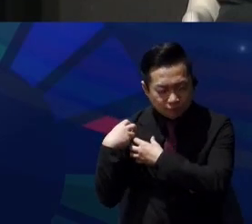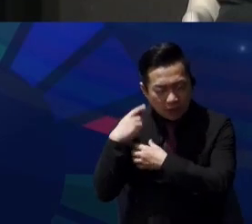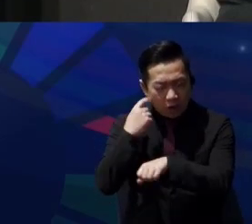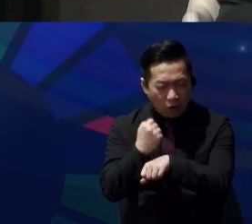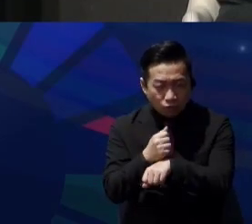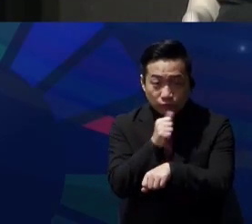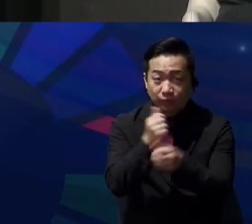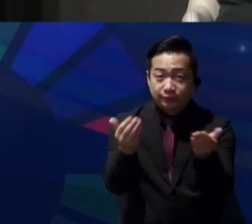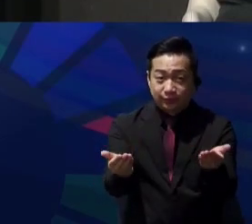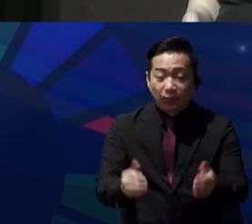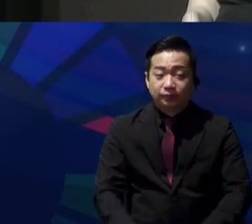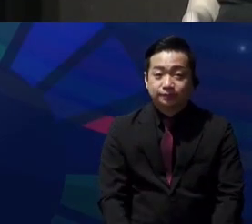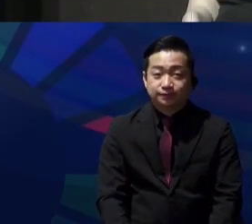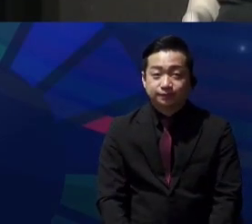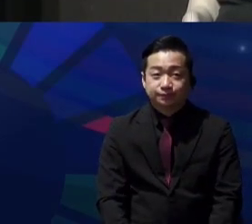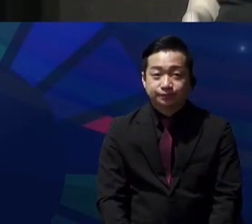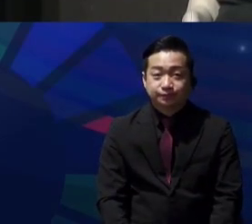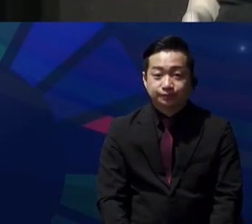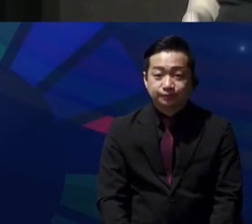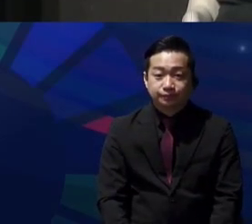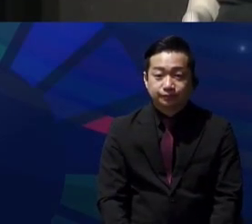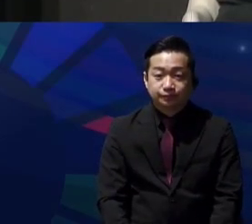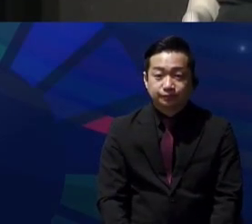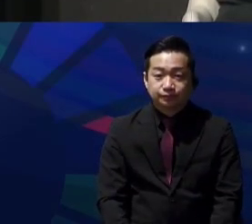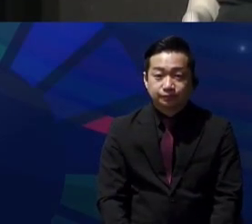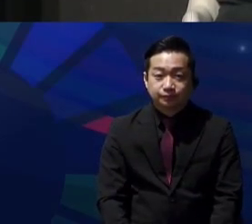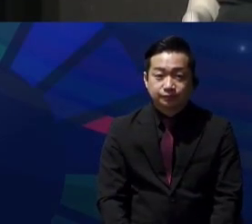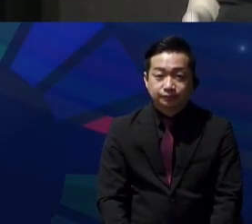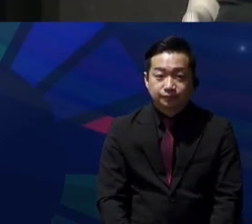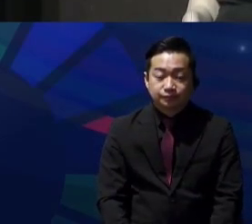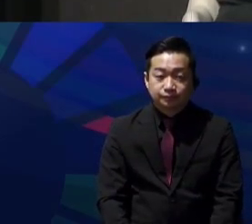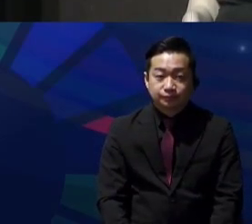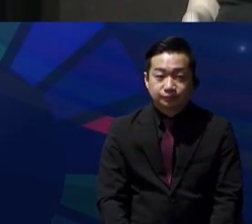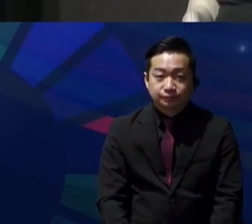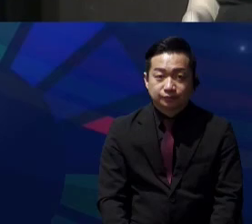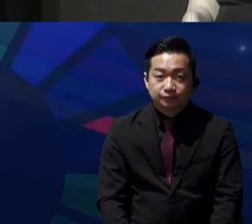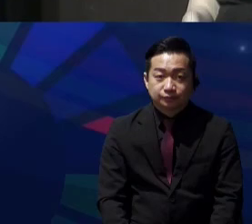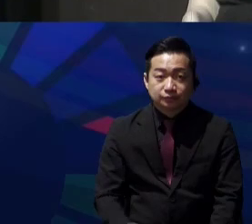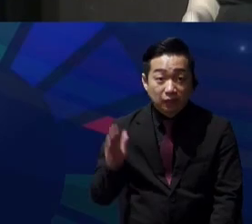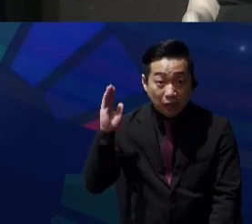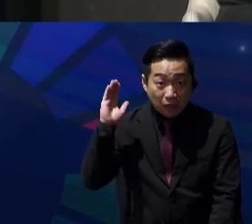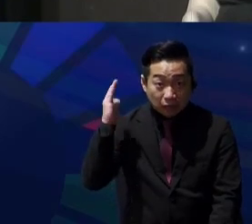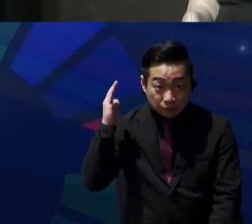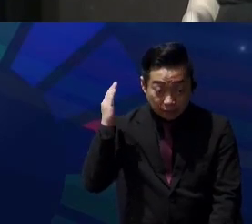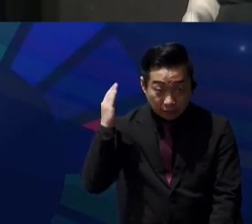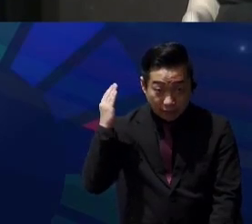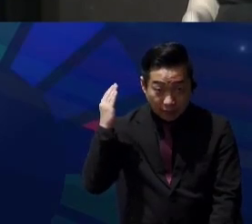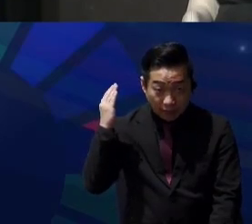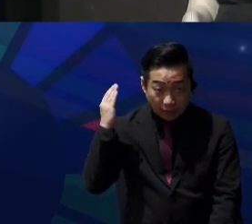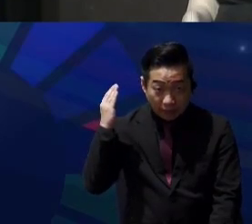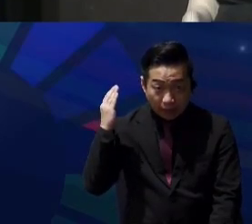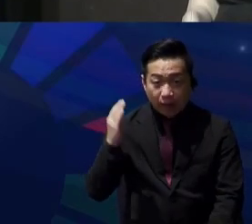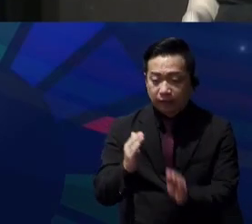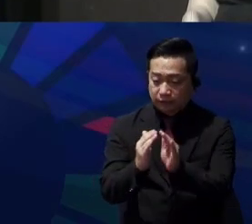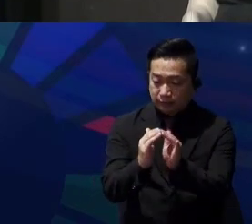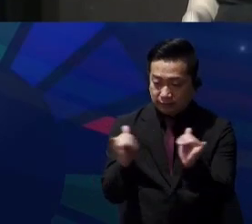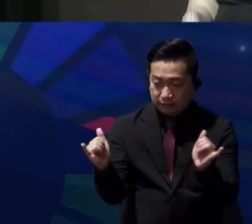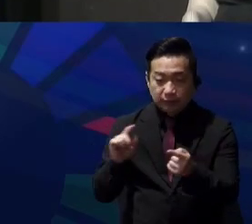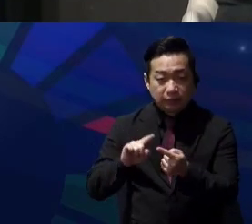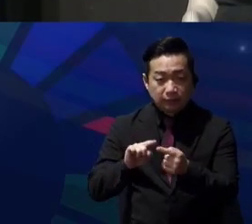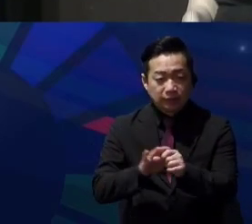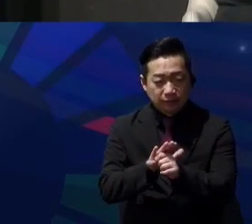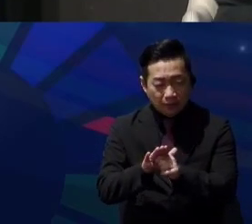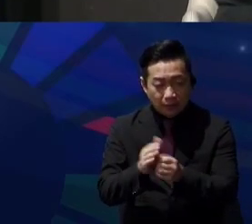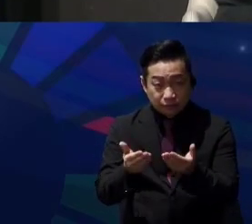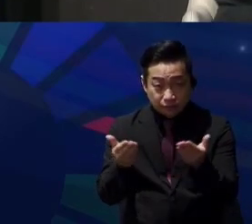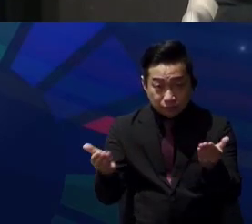Anthropocene, the recent problem, and the disease burden later. So the first speaker will be